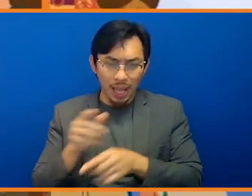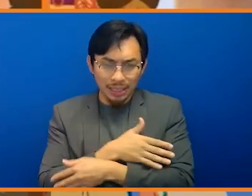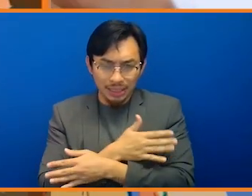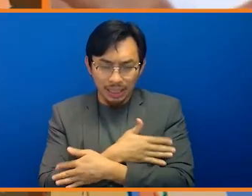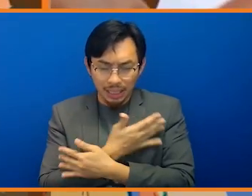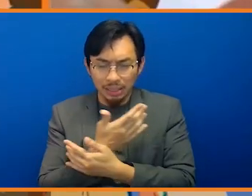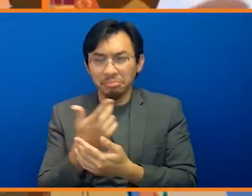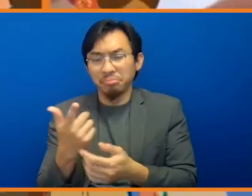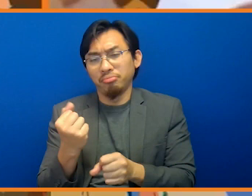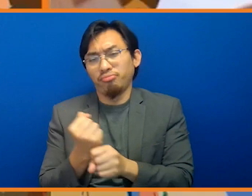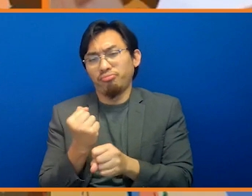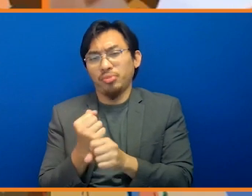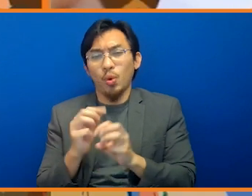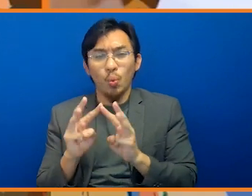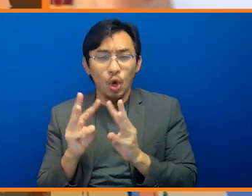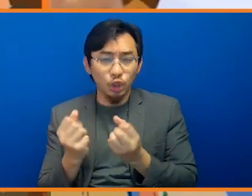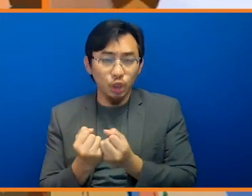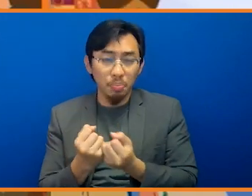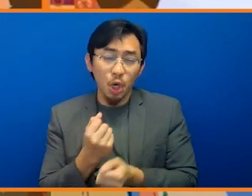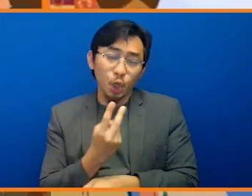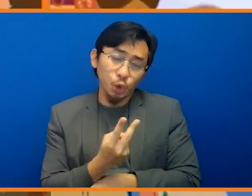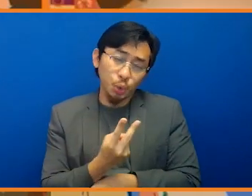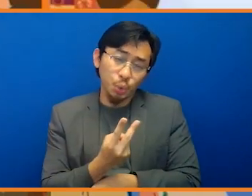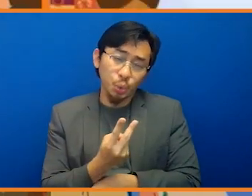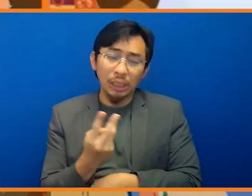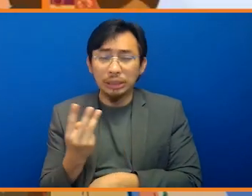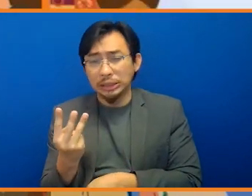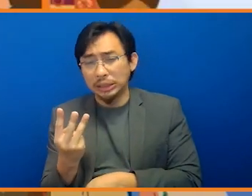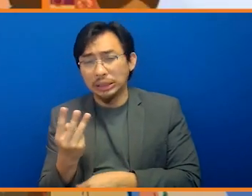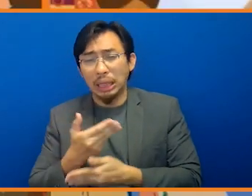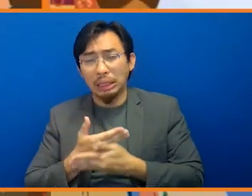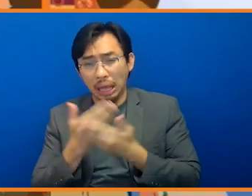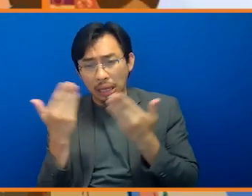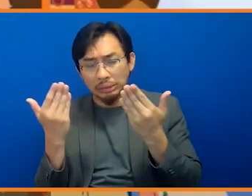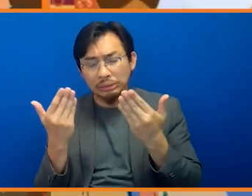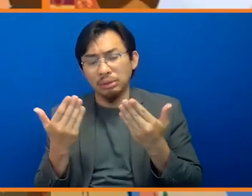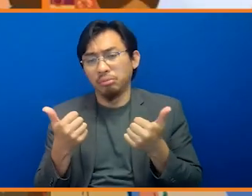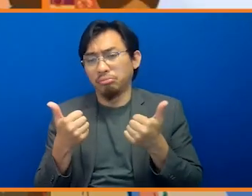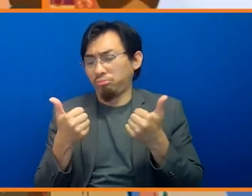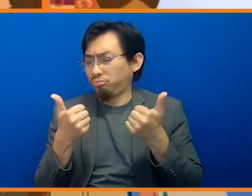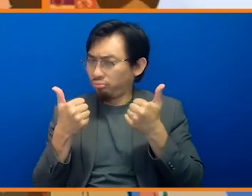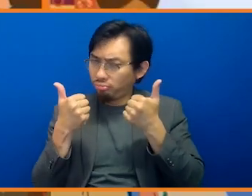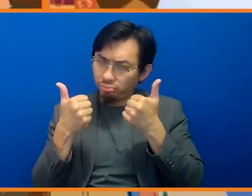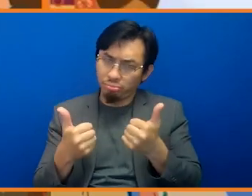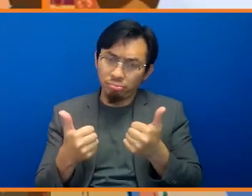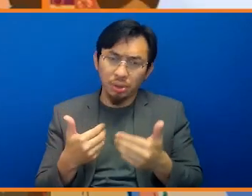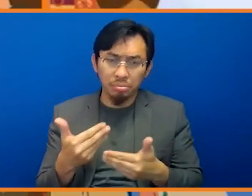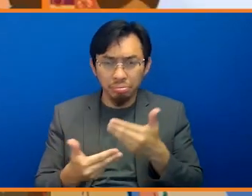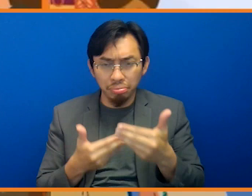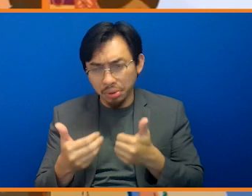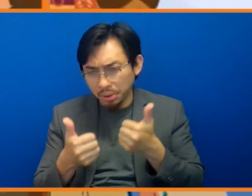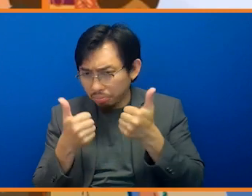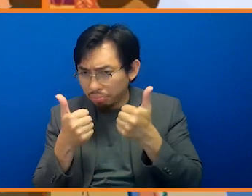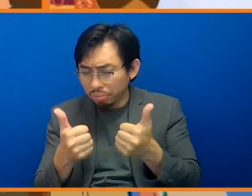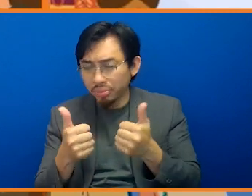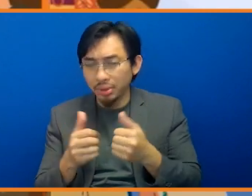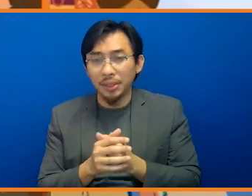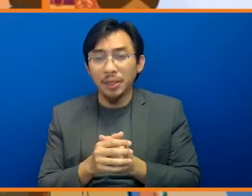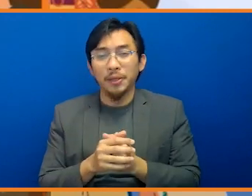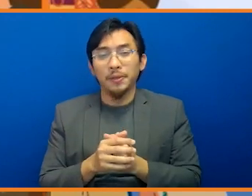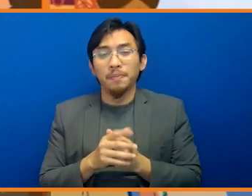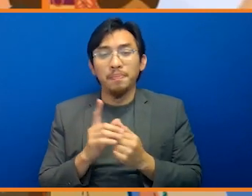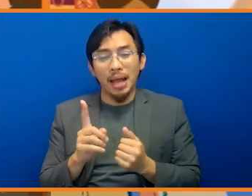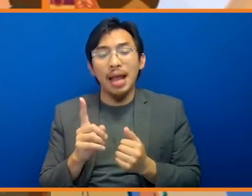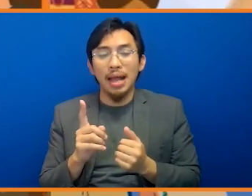and open the workshop, only 2 or 3 days. So very my commitment is still